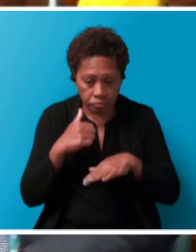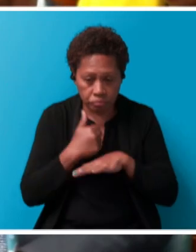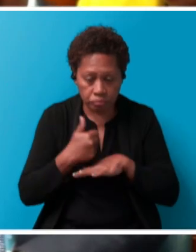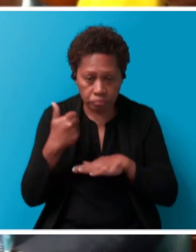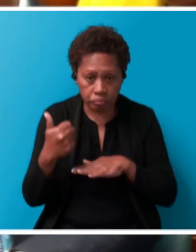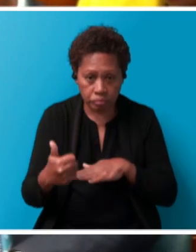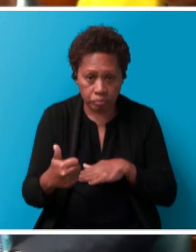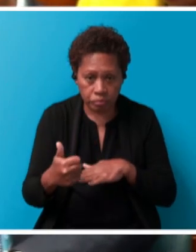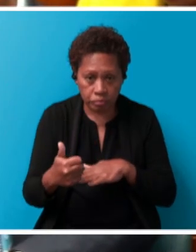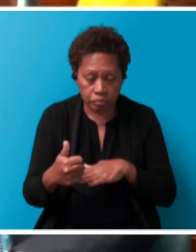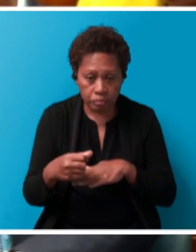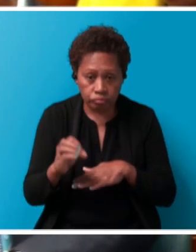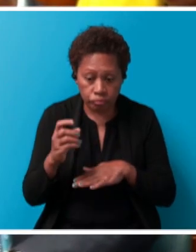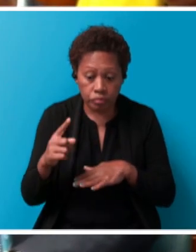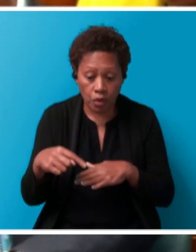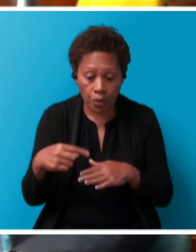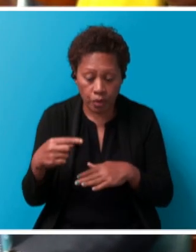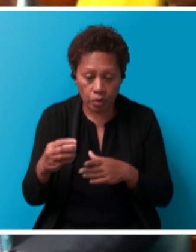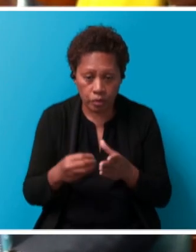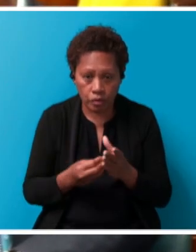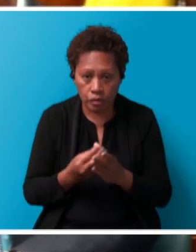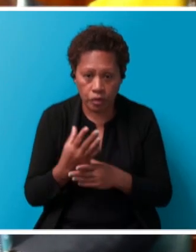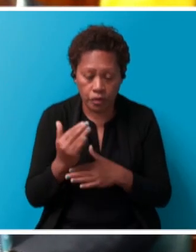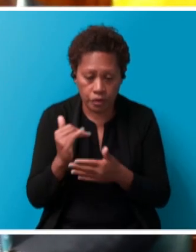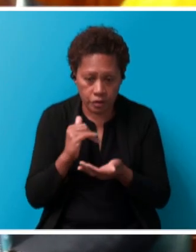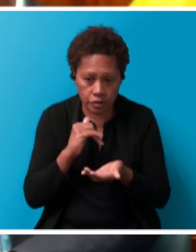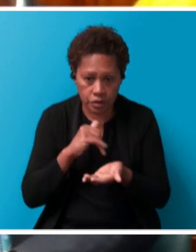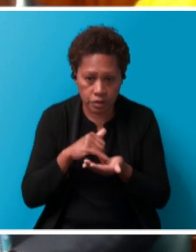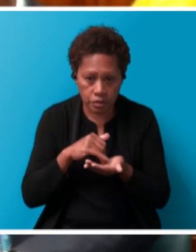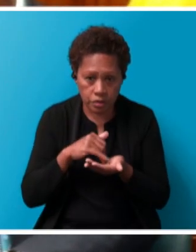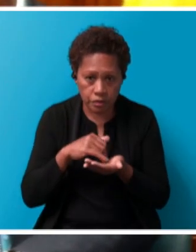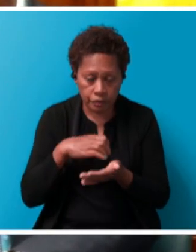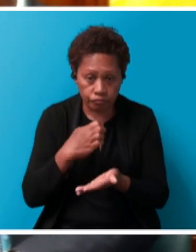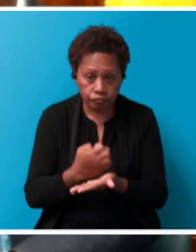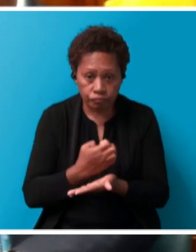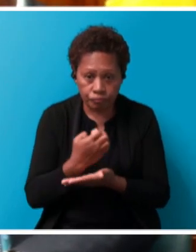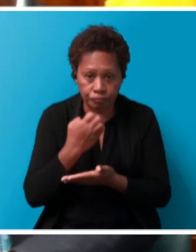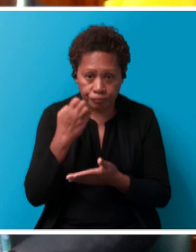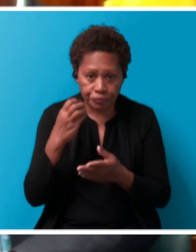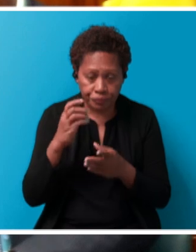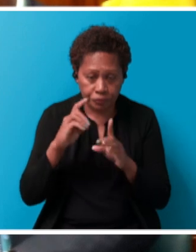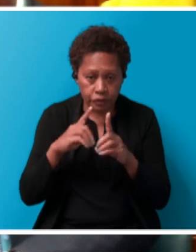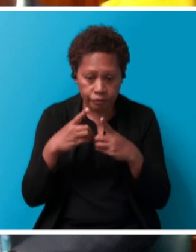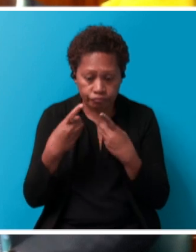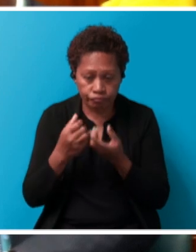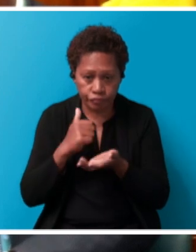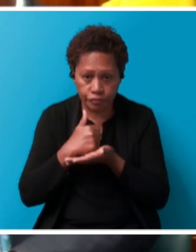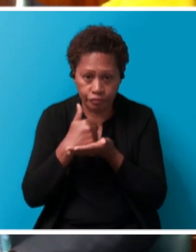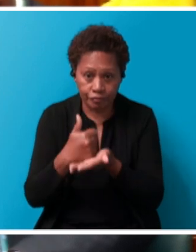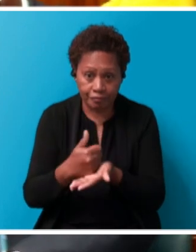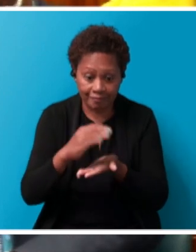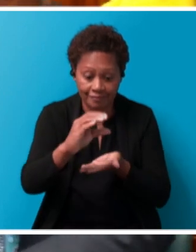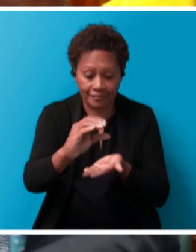envisage the continued growth of these centers into economic centers of development with the support of various sectors of